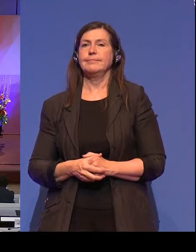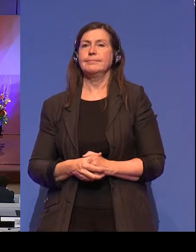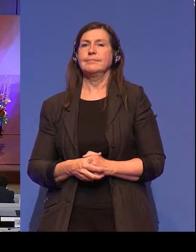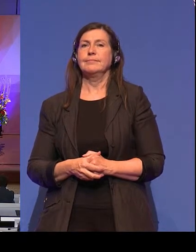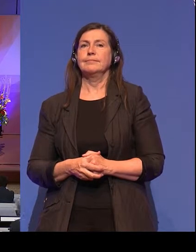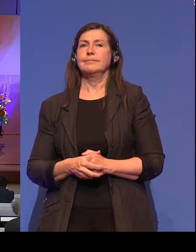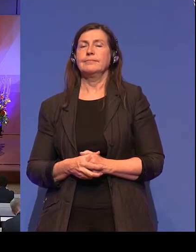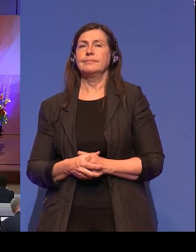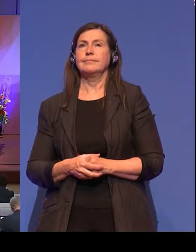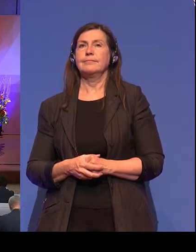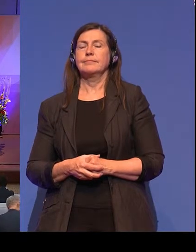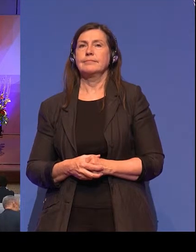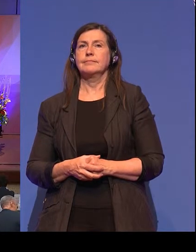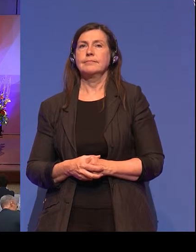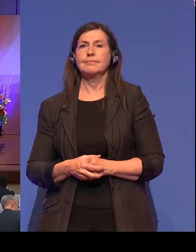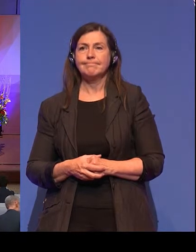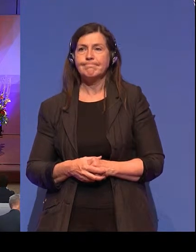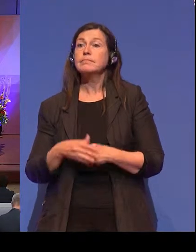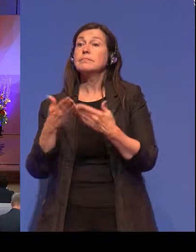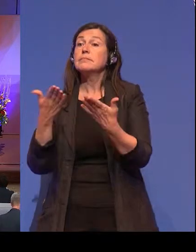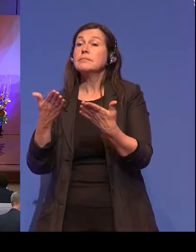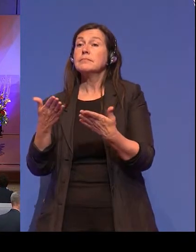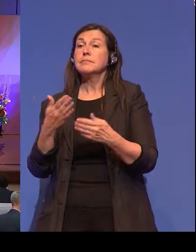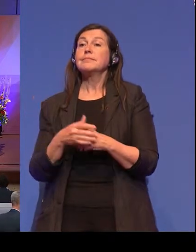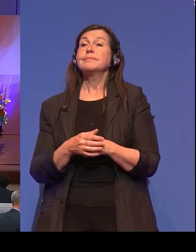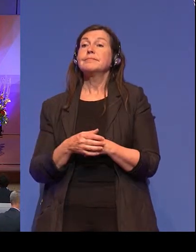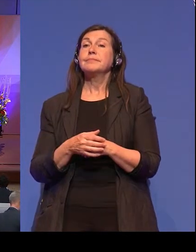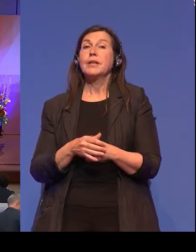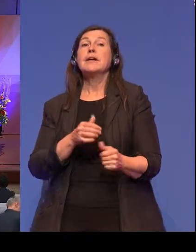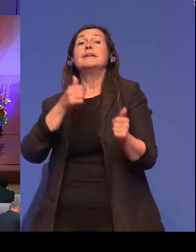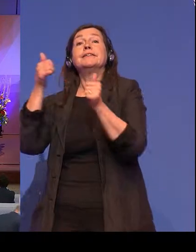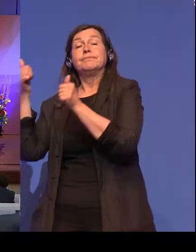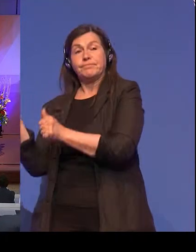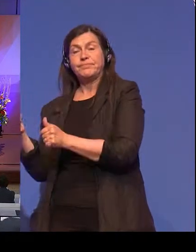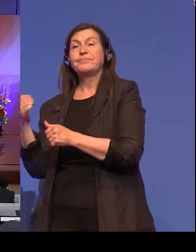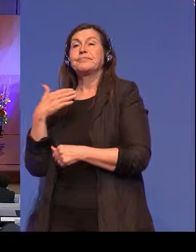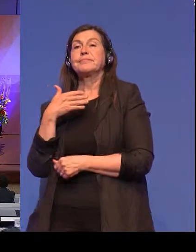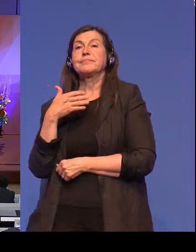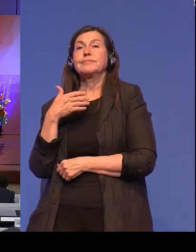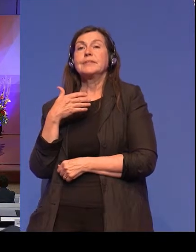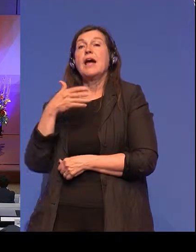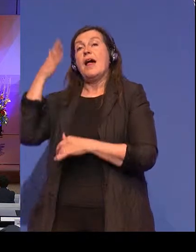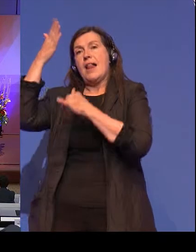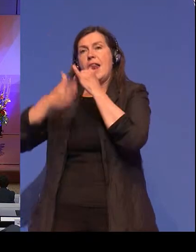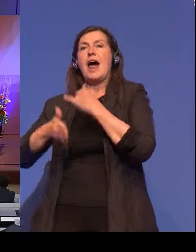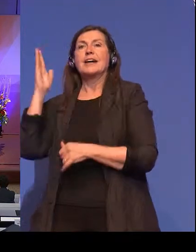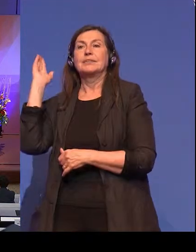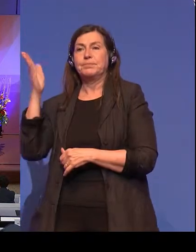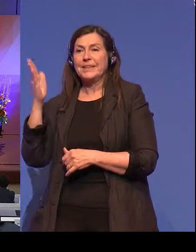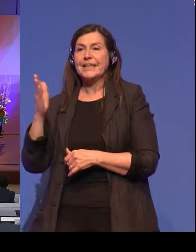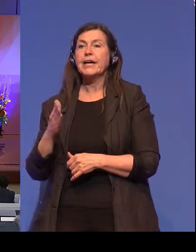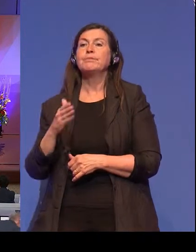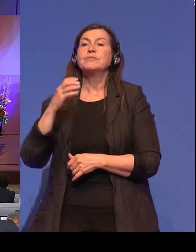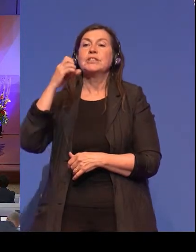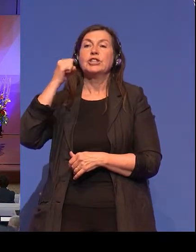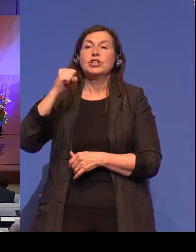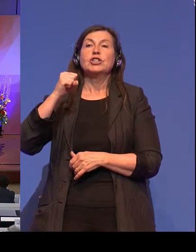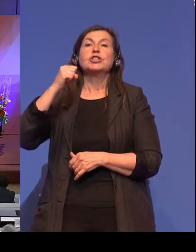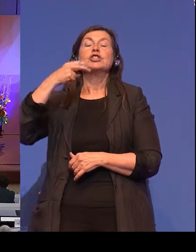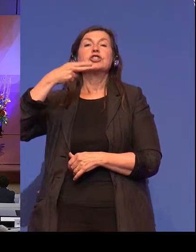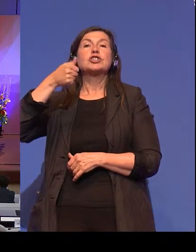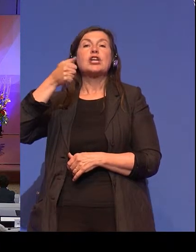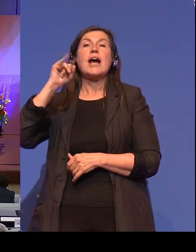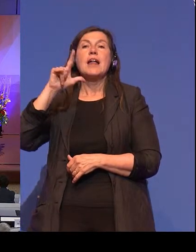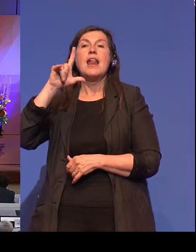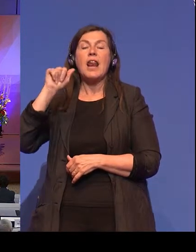I thank Ms. Utoi Kamanu for her remarks. I now give the floor to our last speaker, Ms. Shaila Shahid, who is speaking